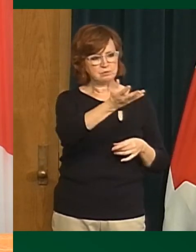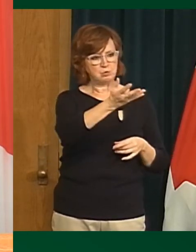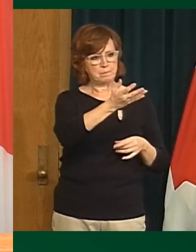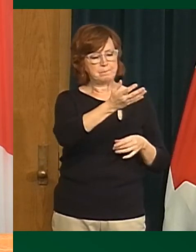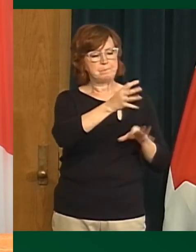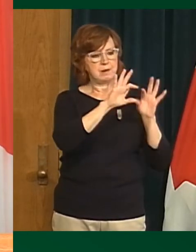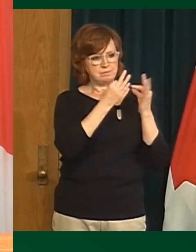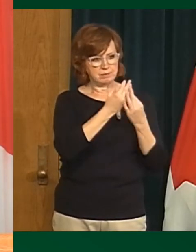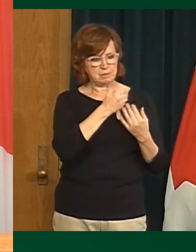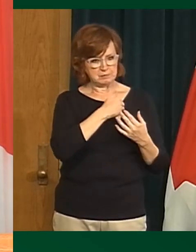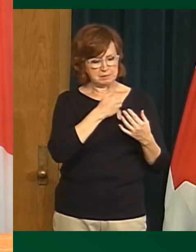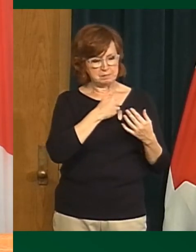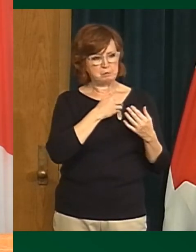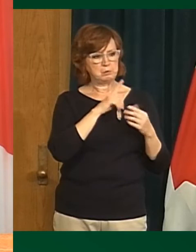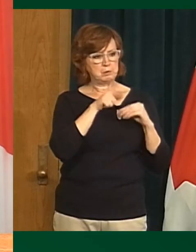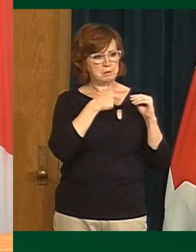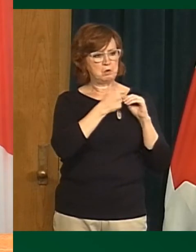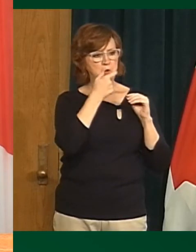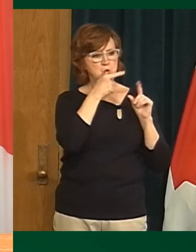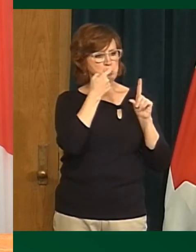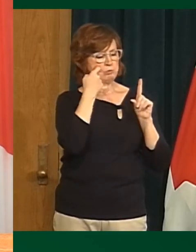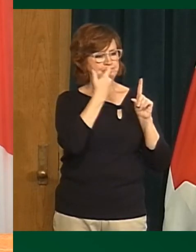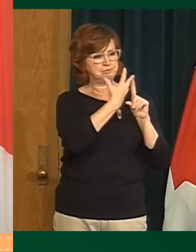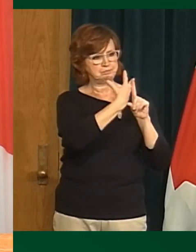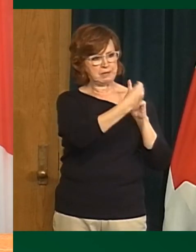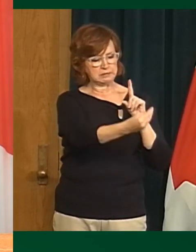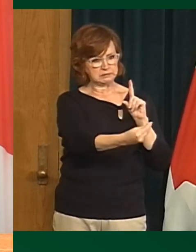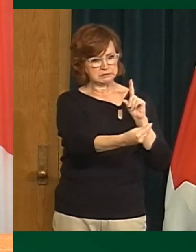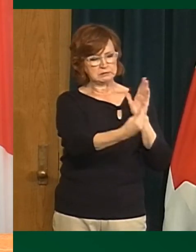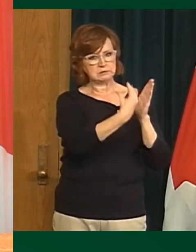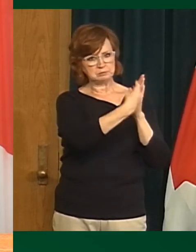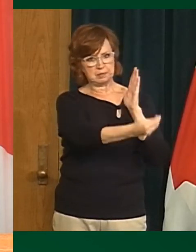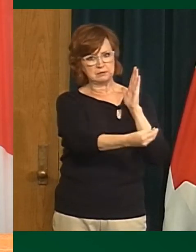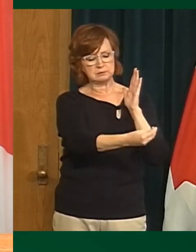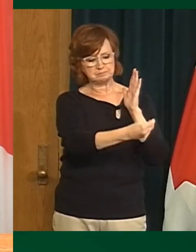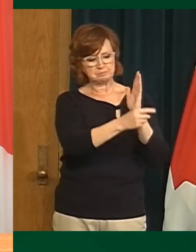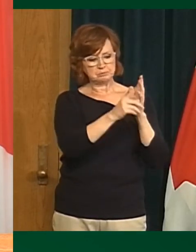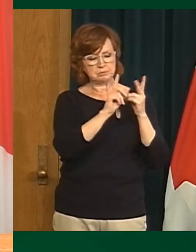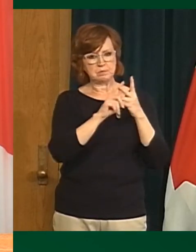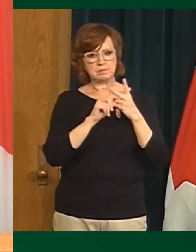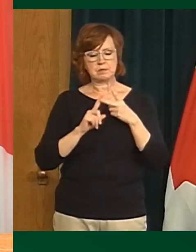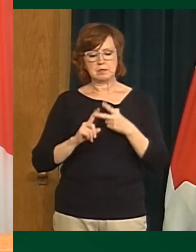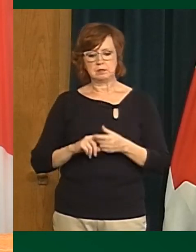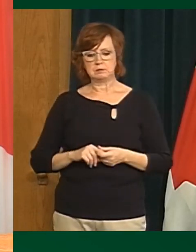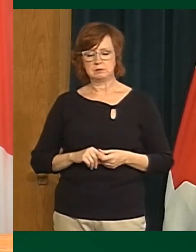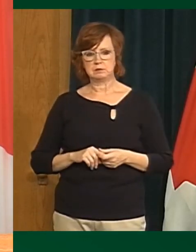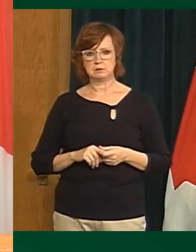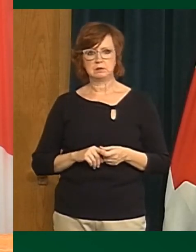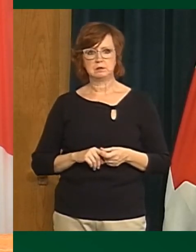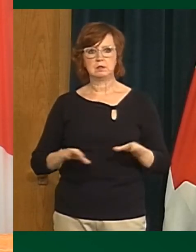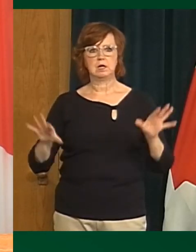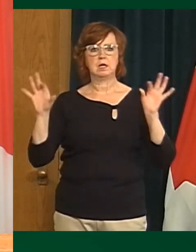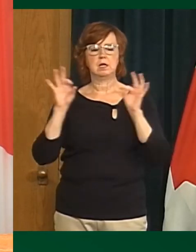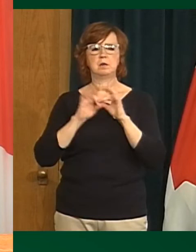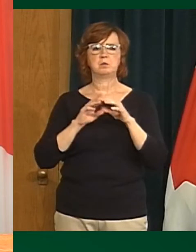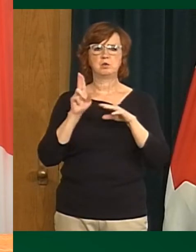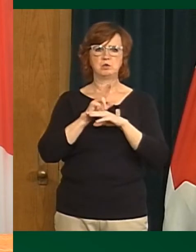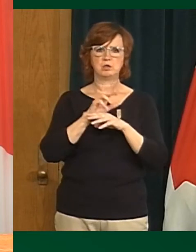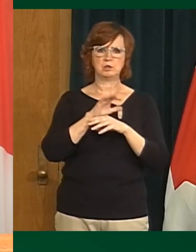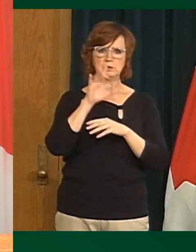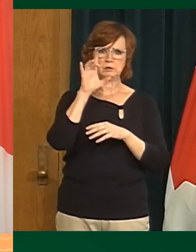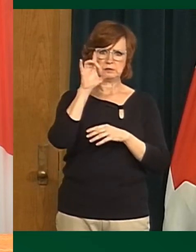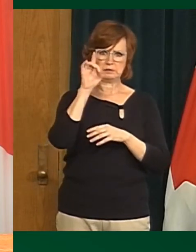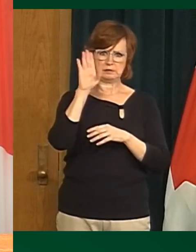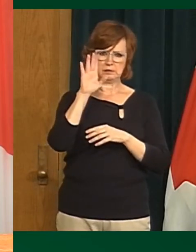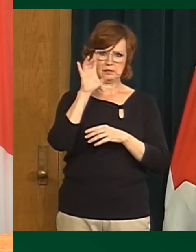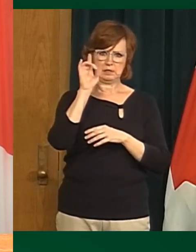then because we now rely on, and we want to rely more on the our database, there will, going